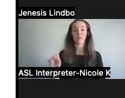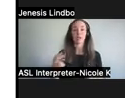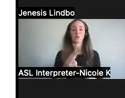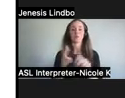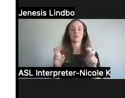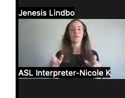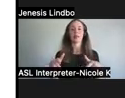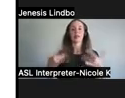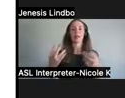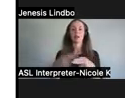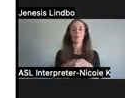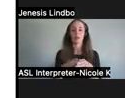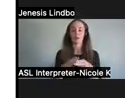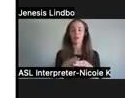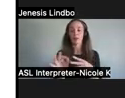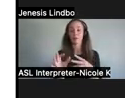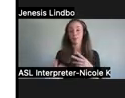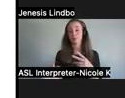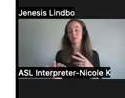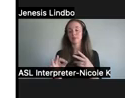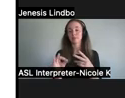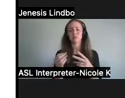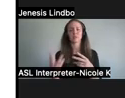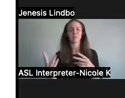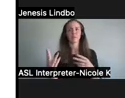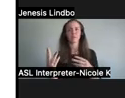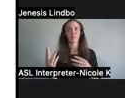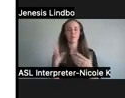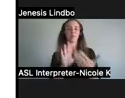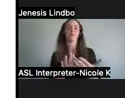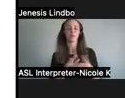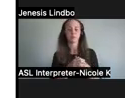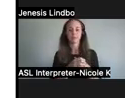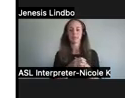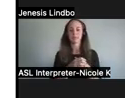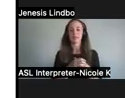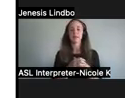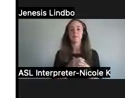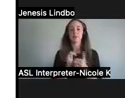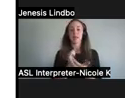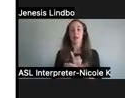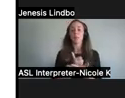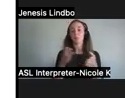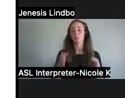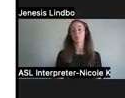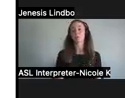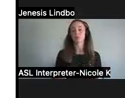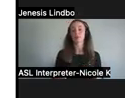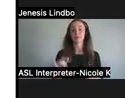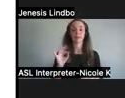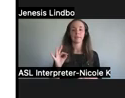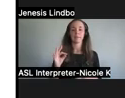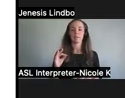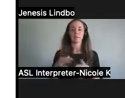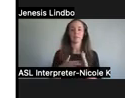there's a couple different customization options you can do with Evil Controllers lightweight controller that really lend itself well for kids with Duchenne's muscular